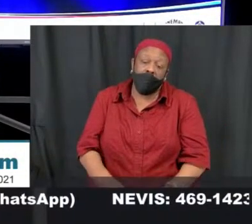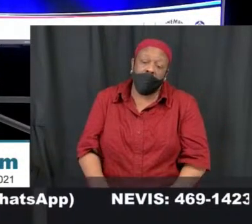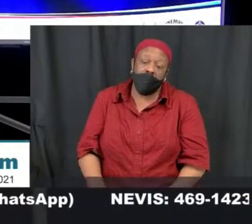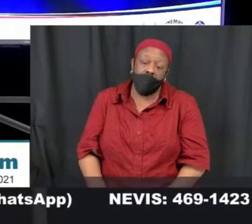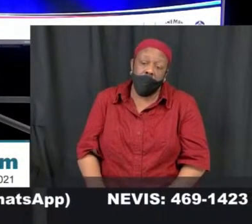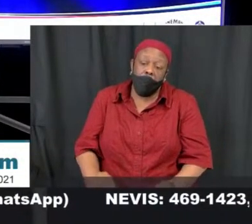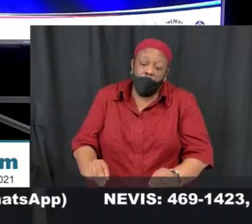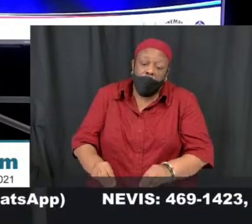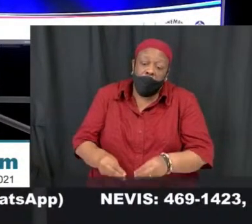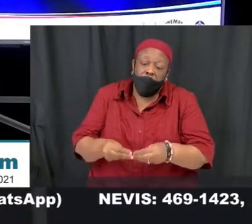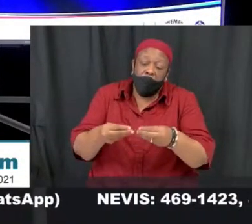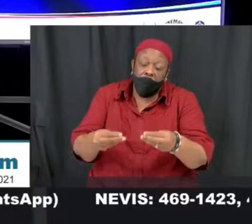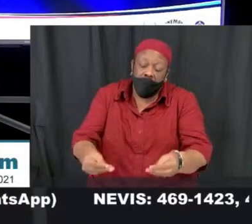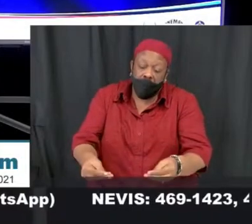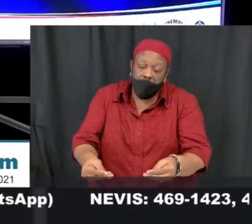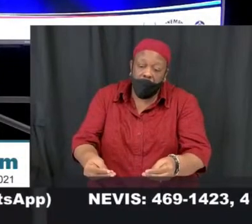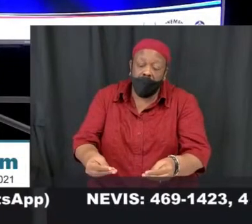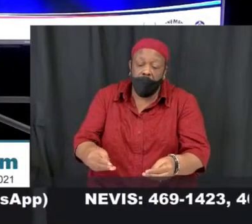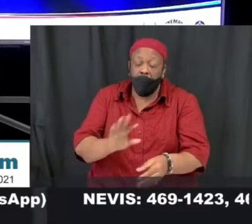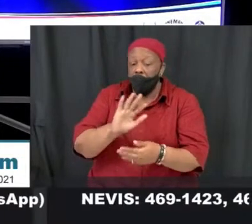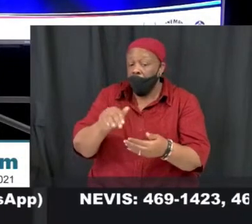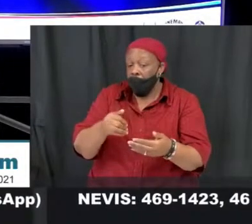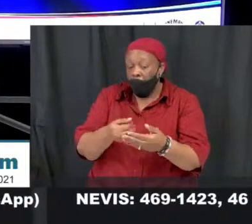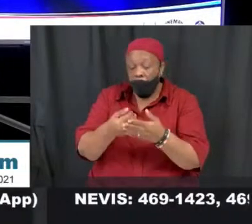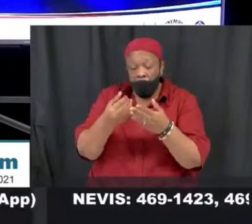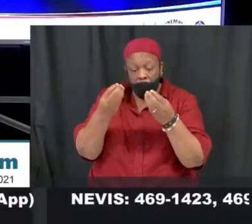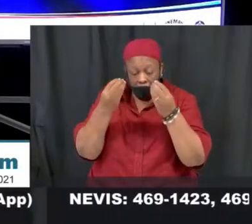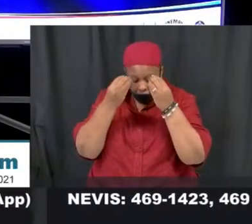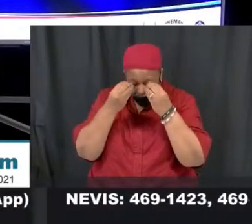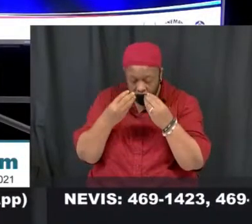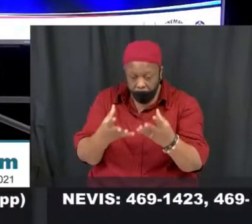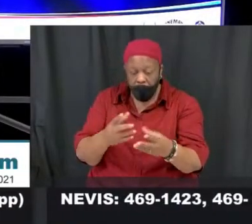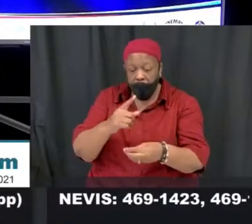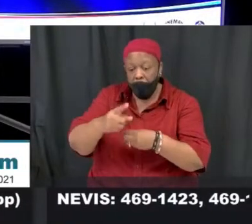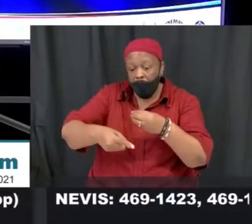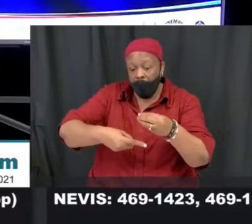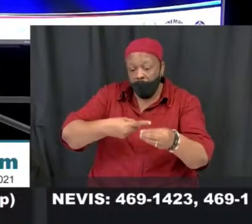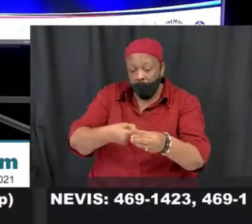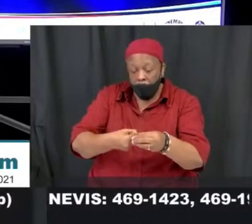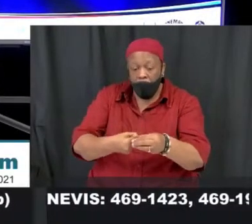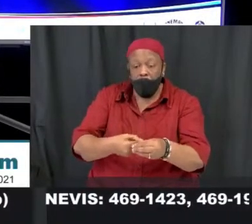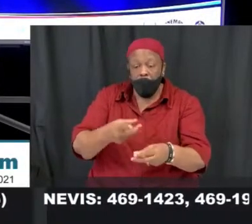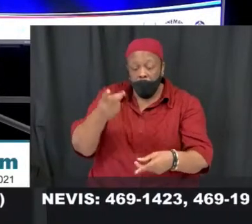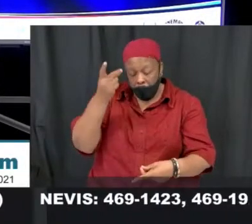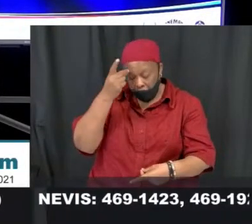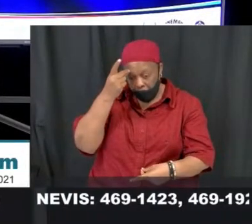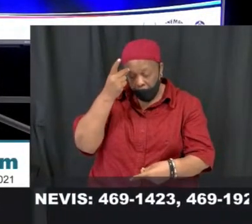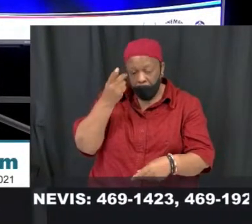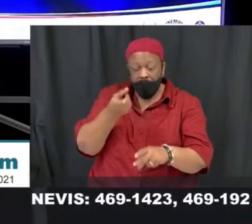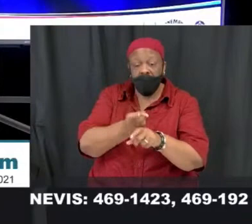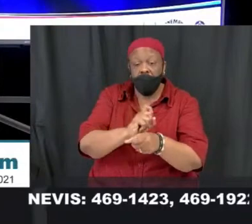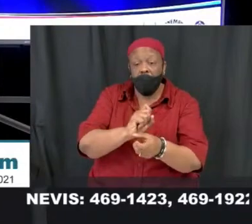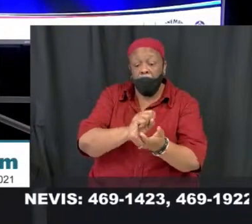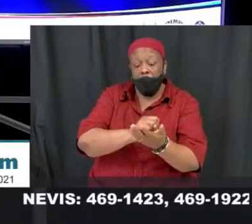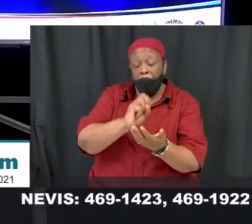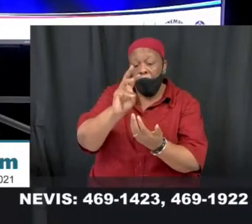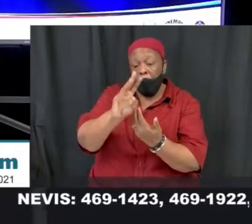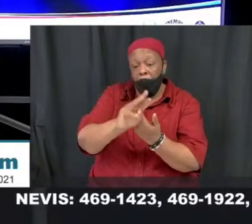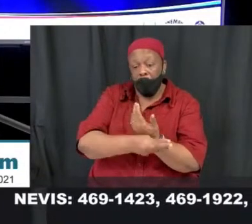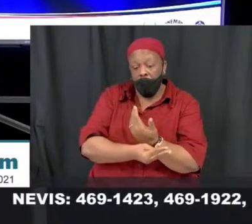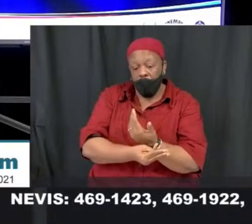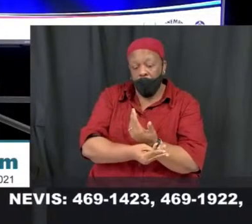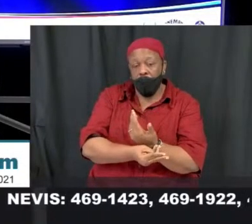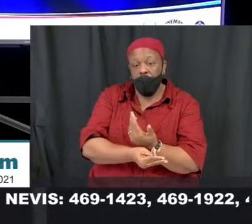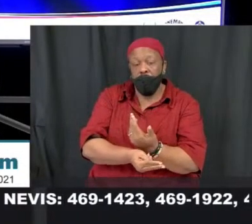with the necessary information pertaining to the virus since about March March of 2020, we have been